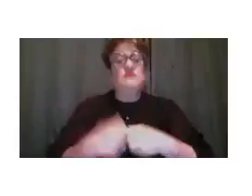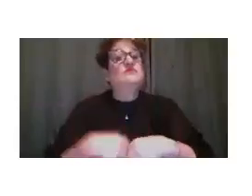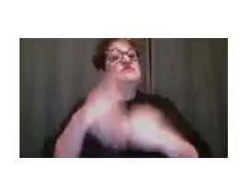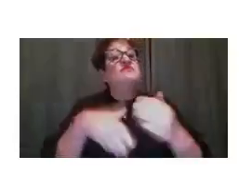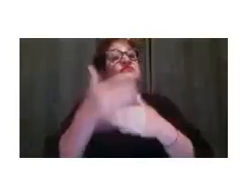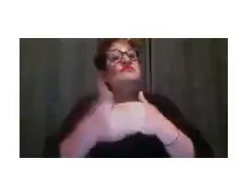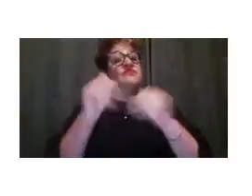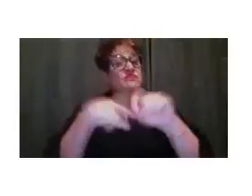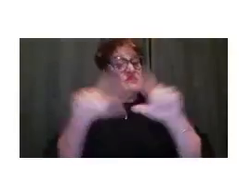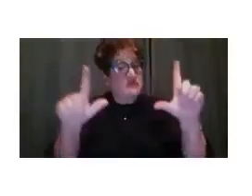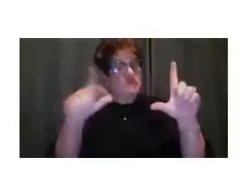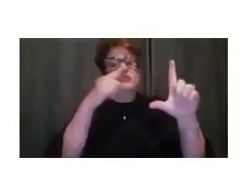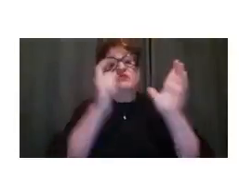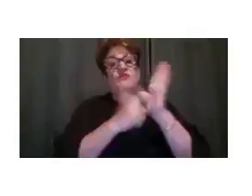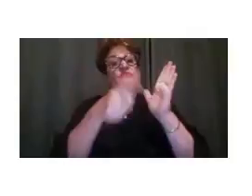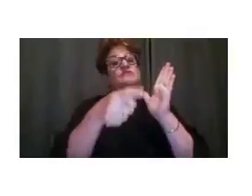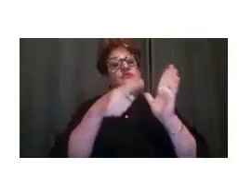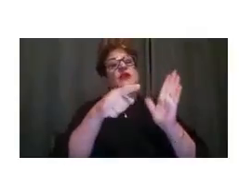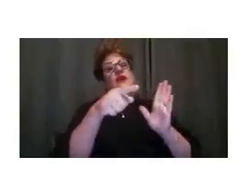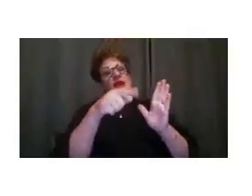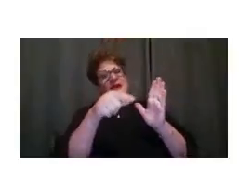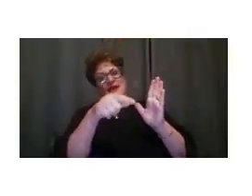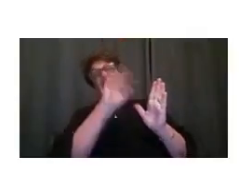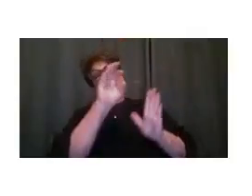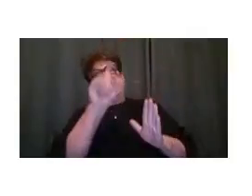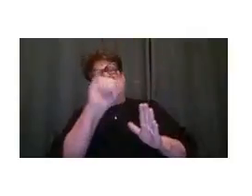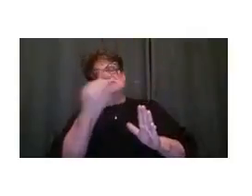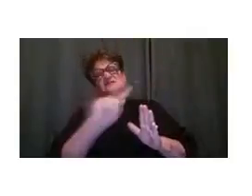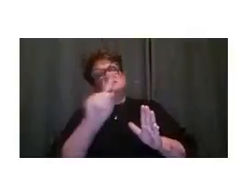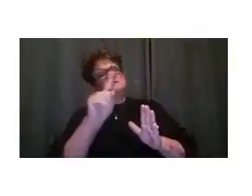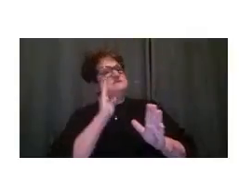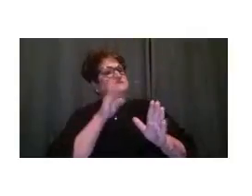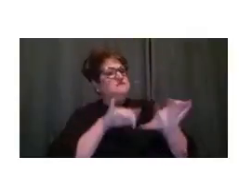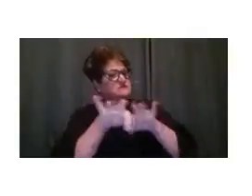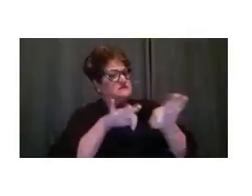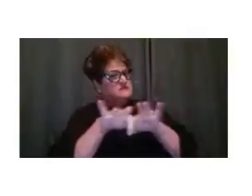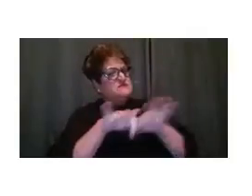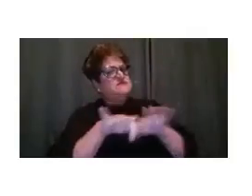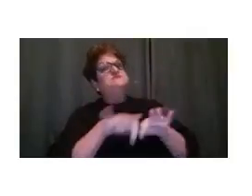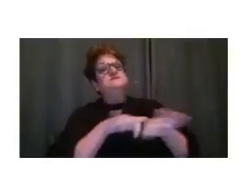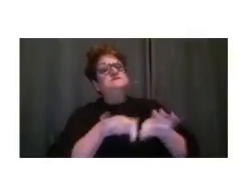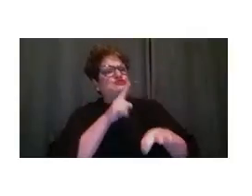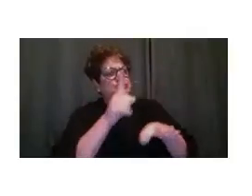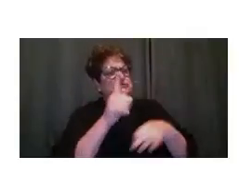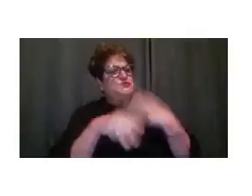I'd like to turn this over to Liz to share some of what the real world impact looks like when it comes to biases.